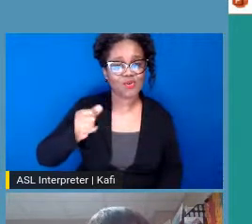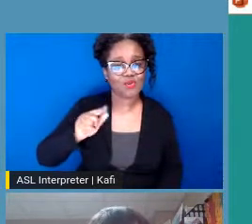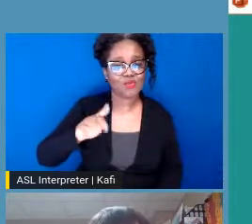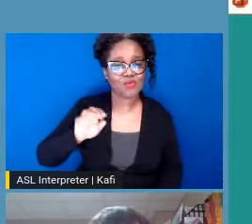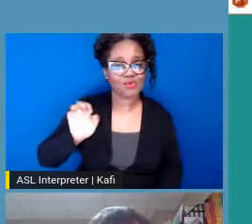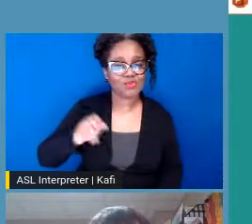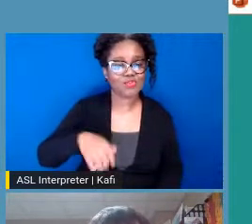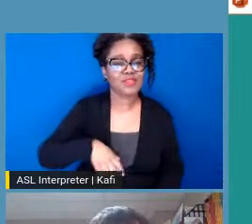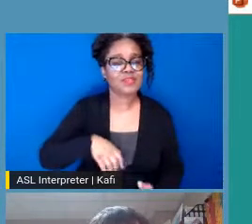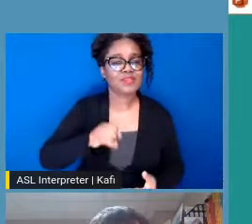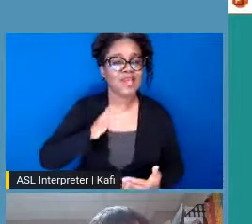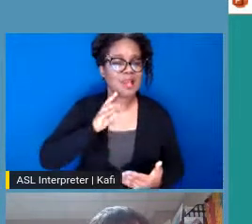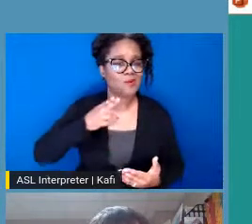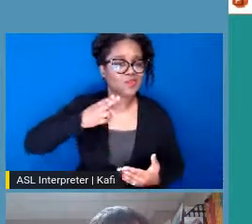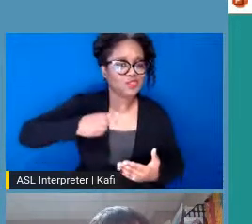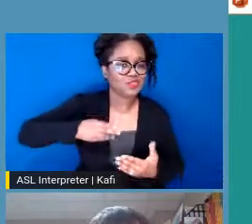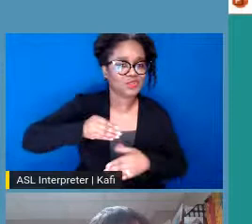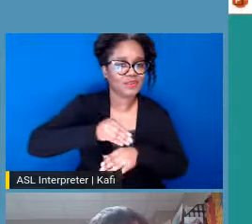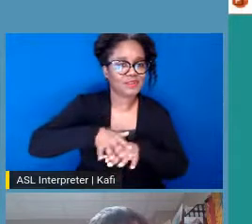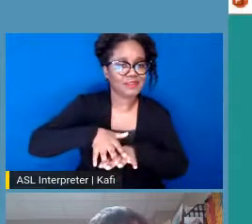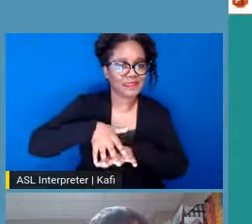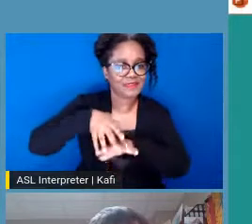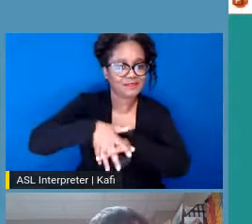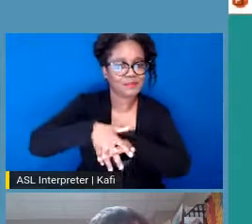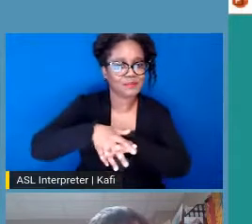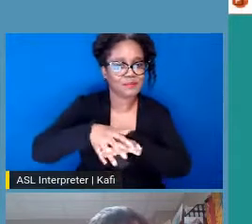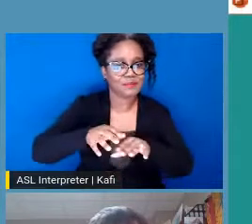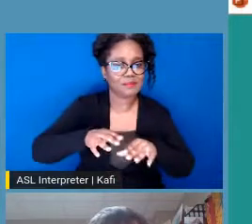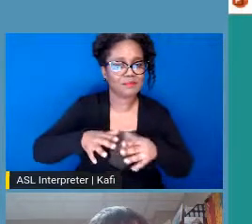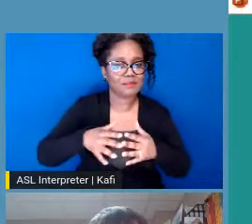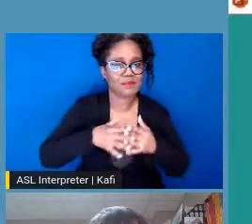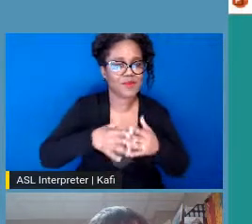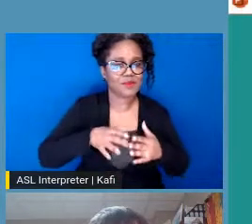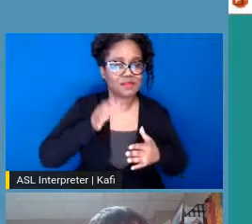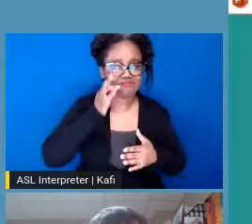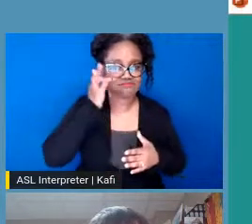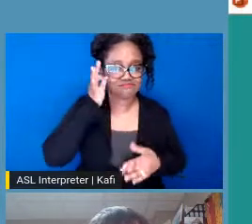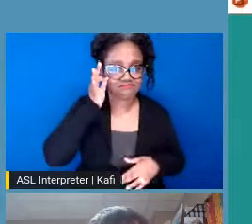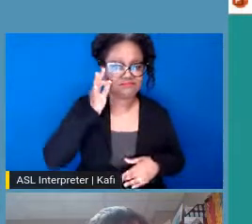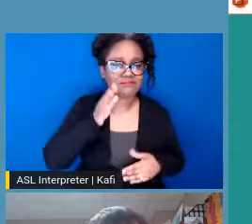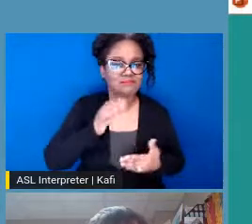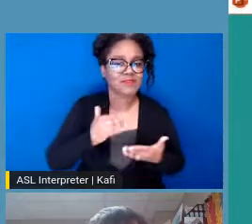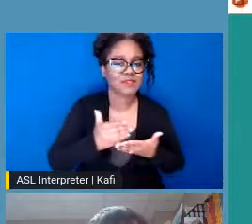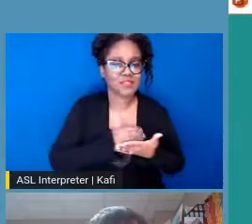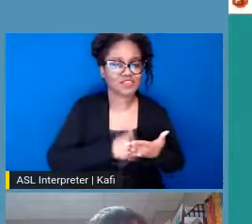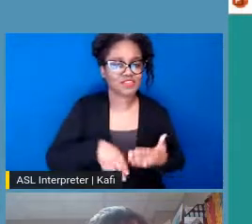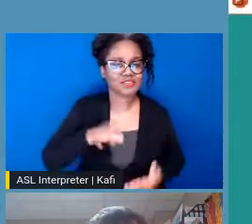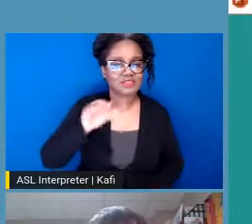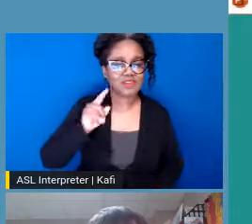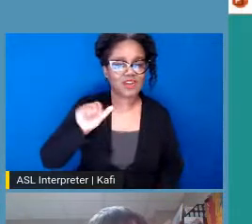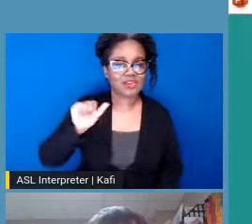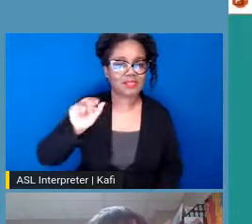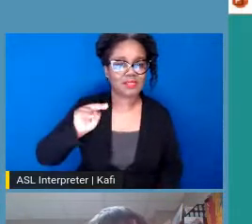American collections, the Carolyne print collection, and the Margab linen collection.